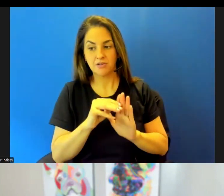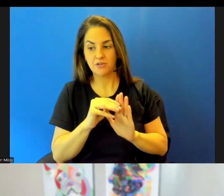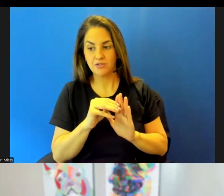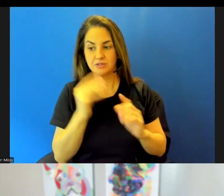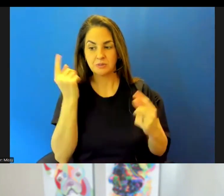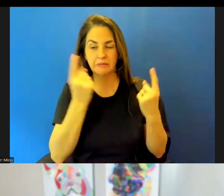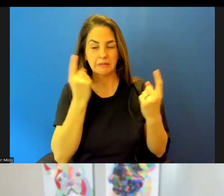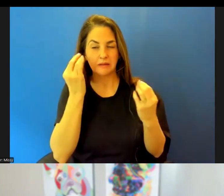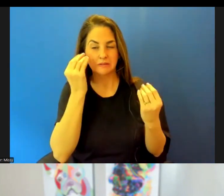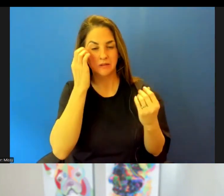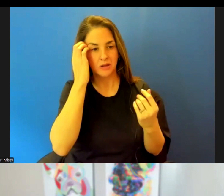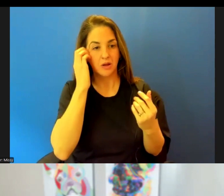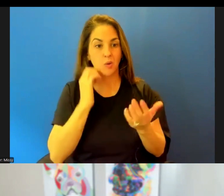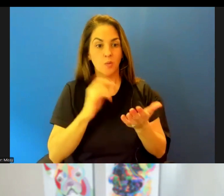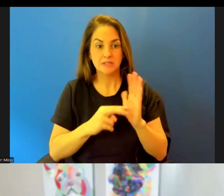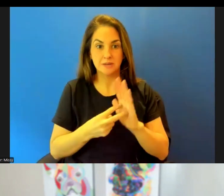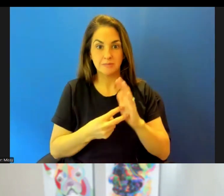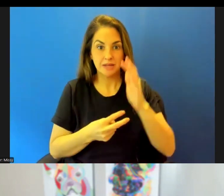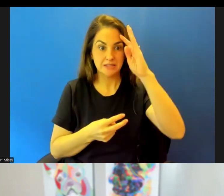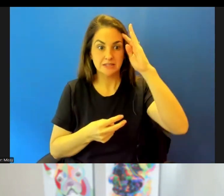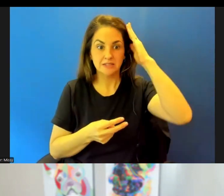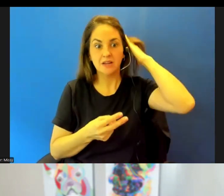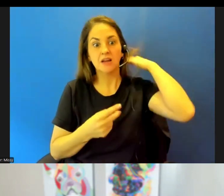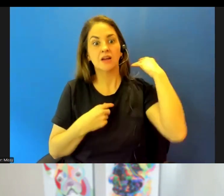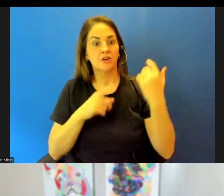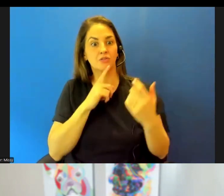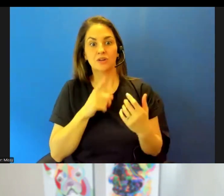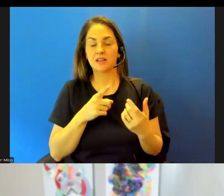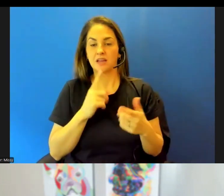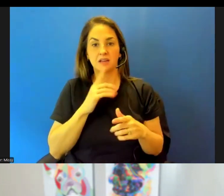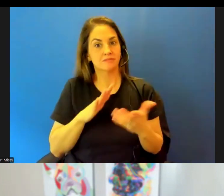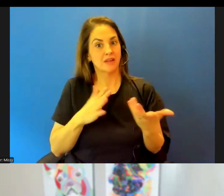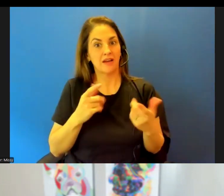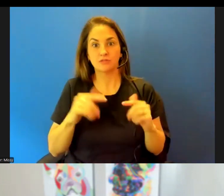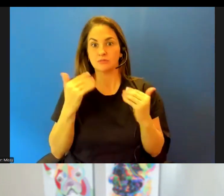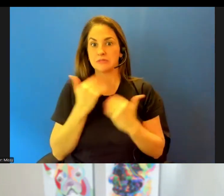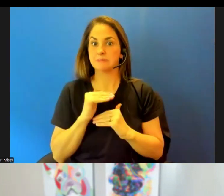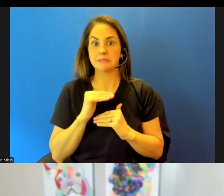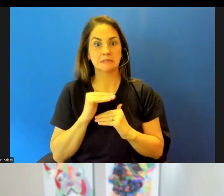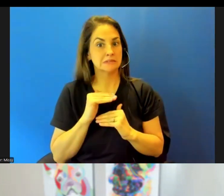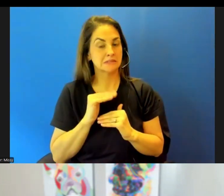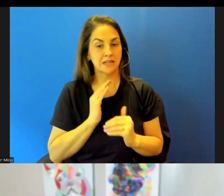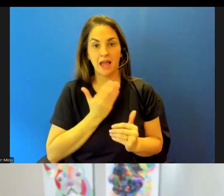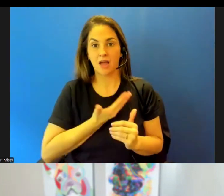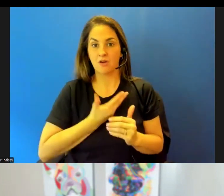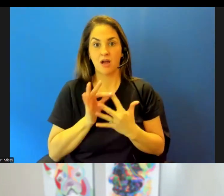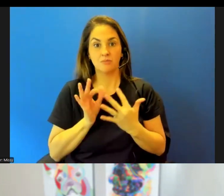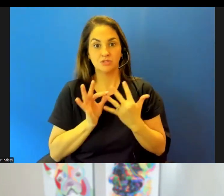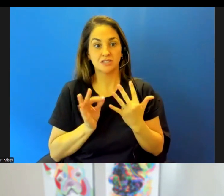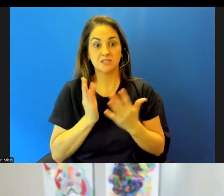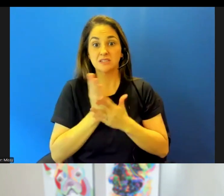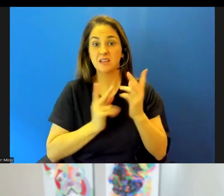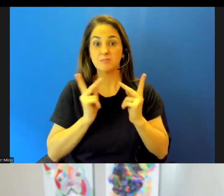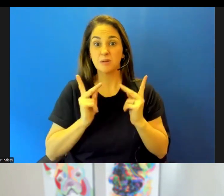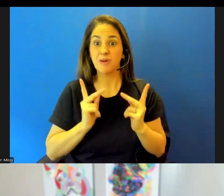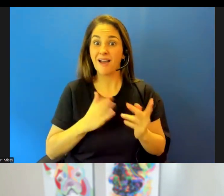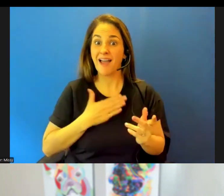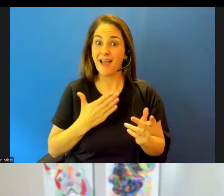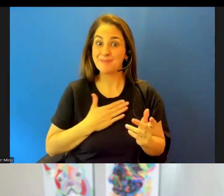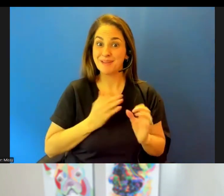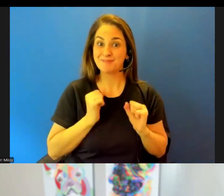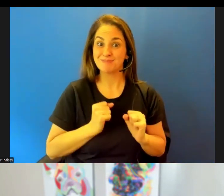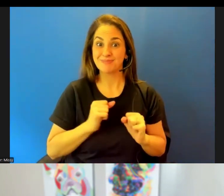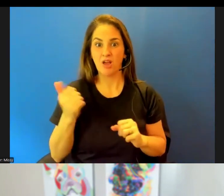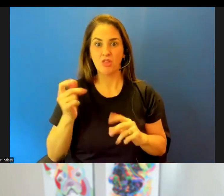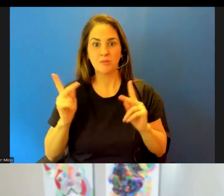think through, and what it means is we're, tightening down the hatches, and that's going to make some people very, very happy, and it's going to make